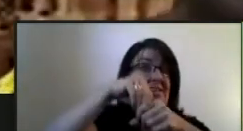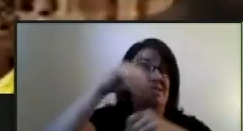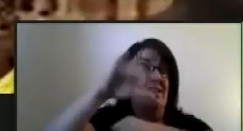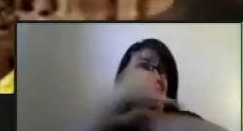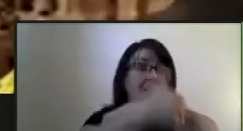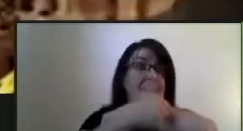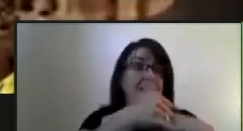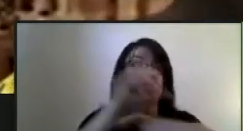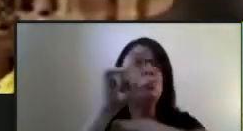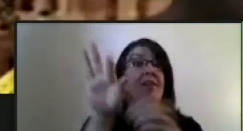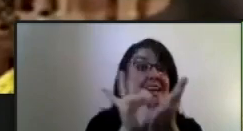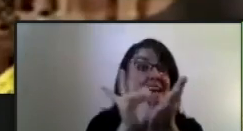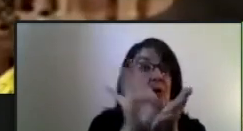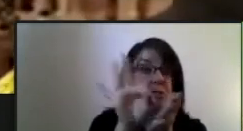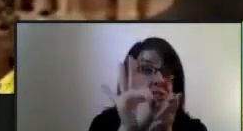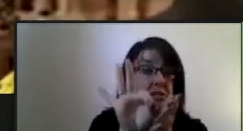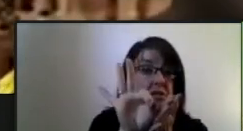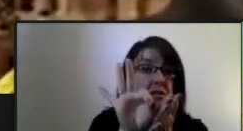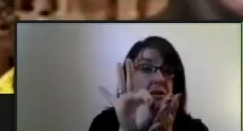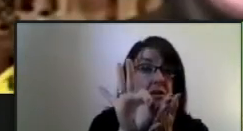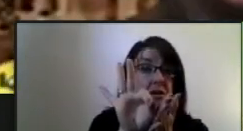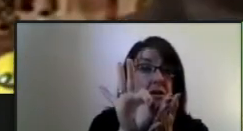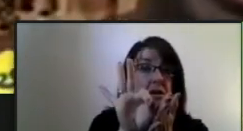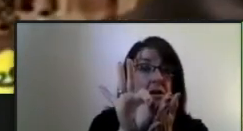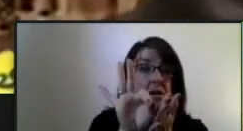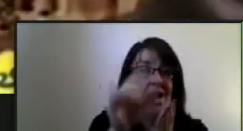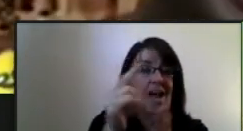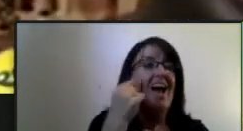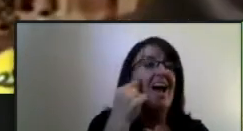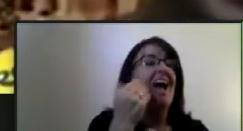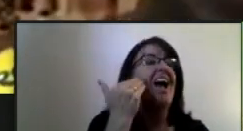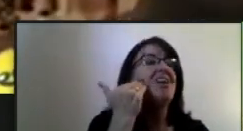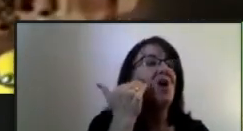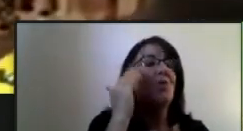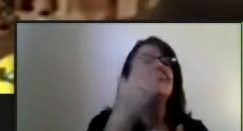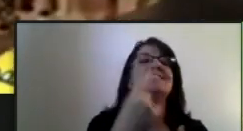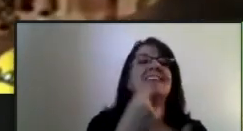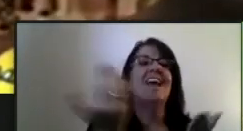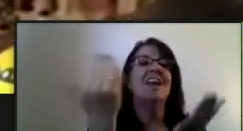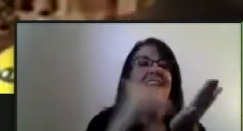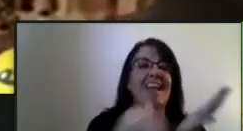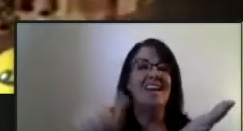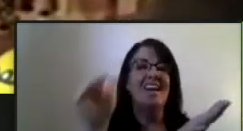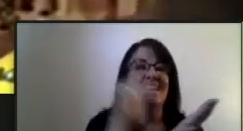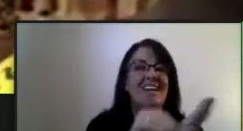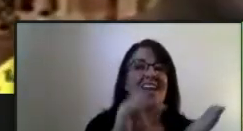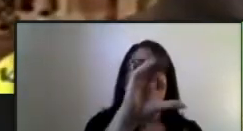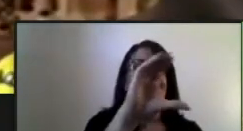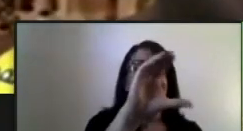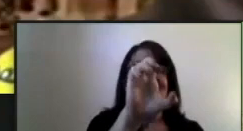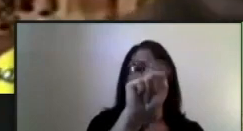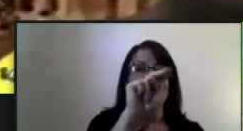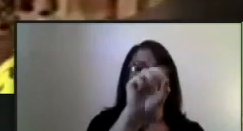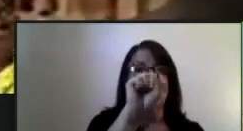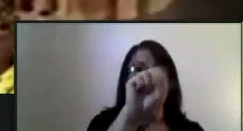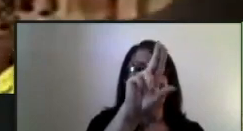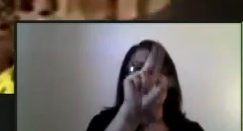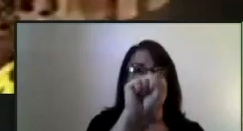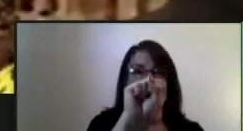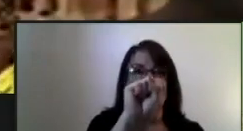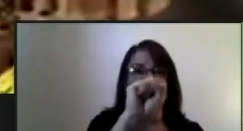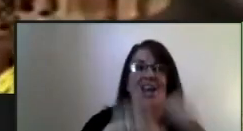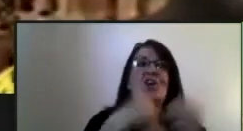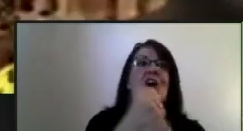to be counted. So yes, I know we have been saying it over and over again, but this is census year. So we're gonna repeat